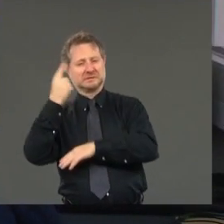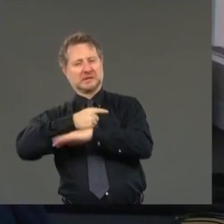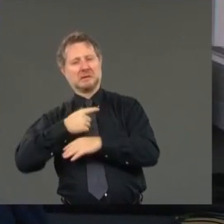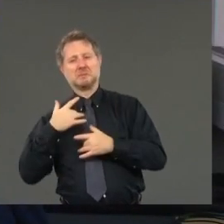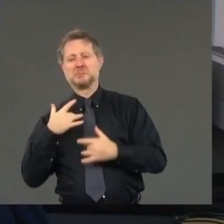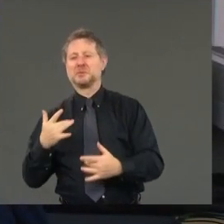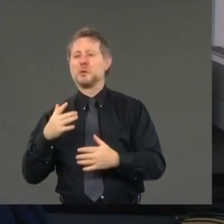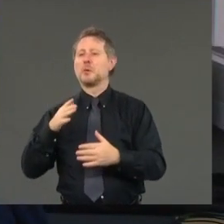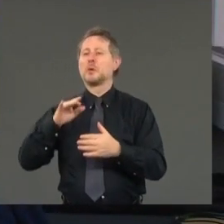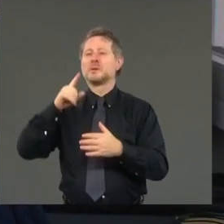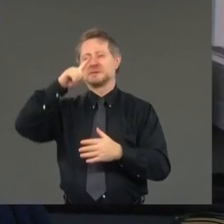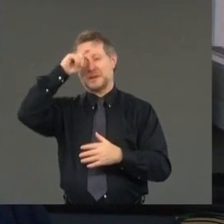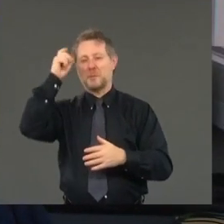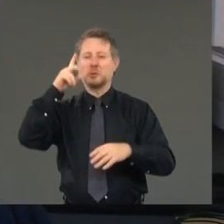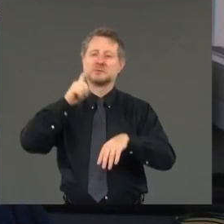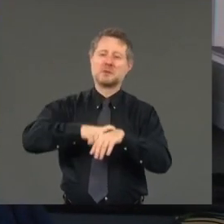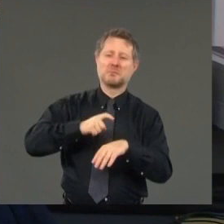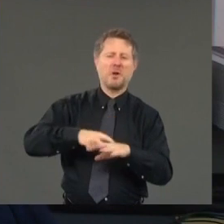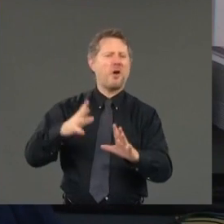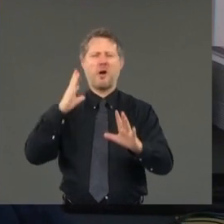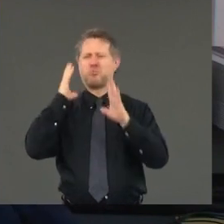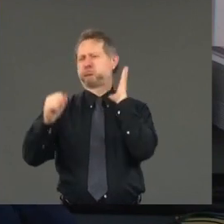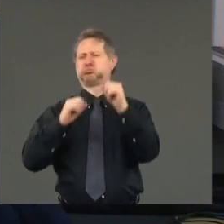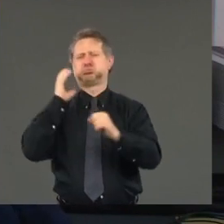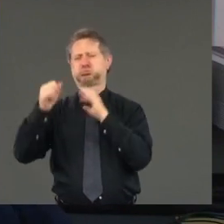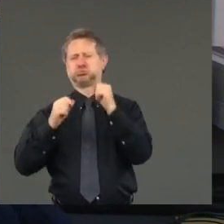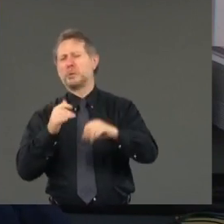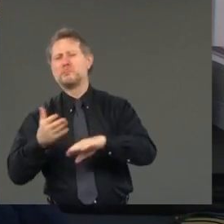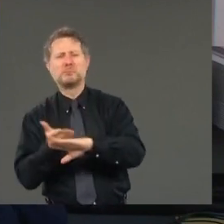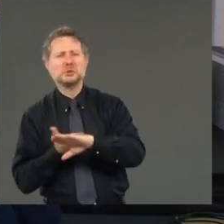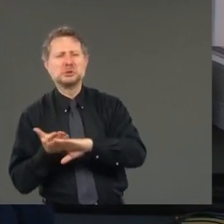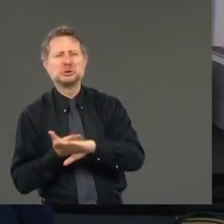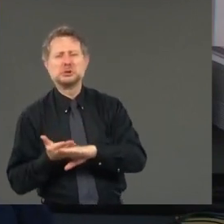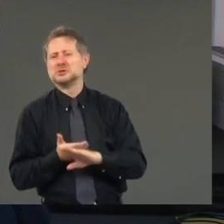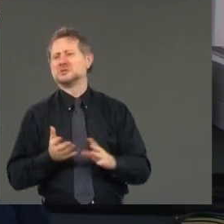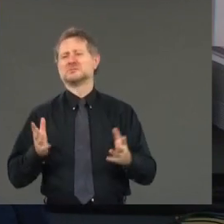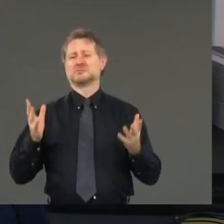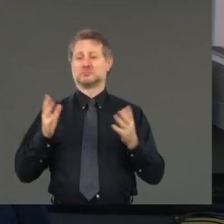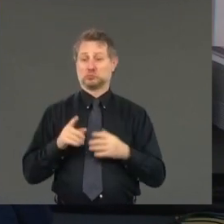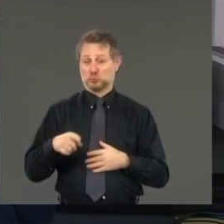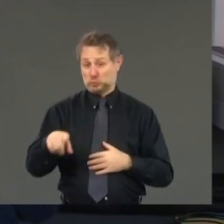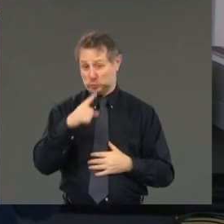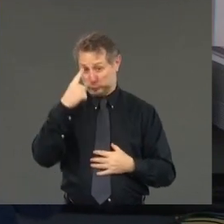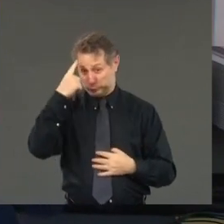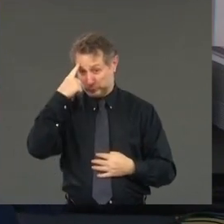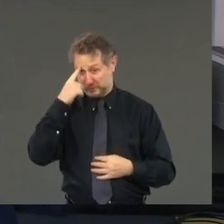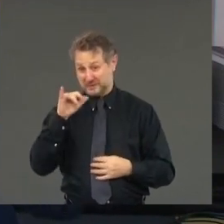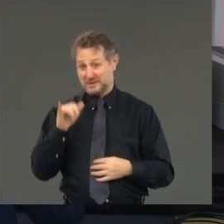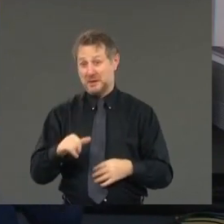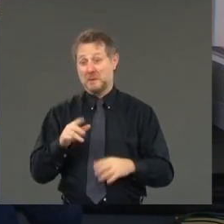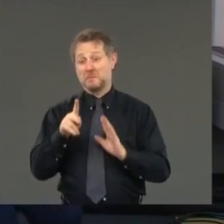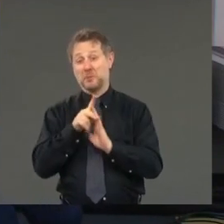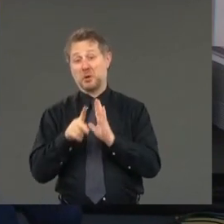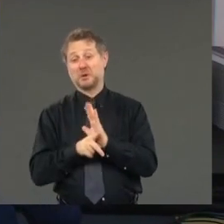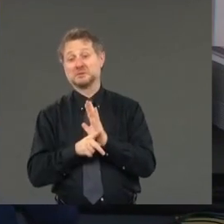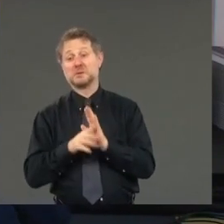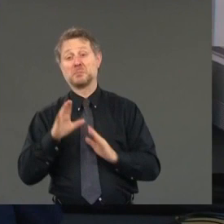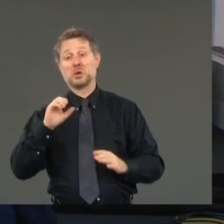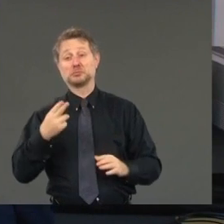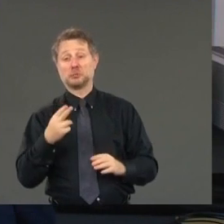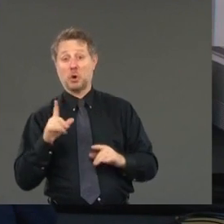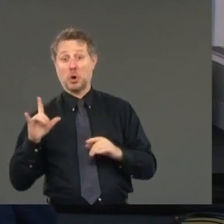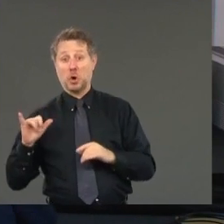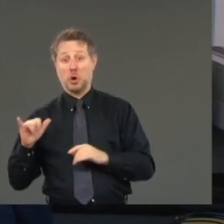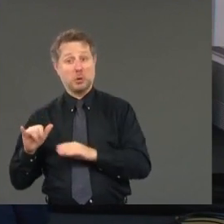heading out to the beach. Are you concerned that the beach policy is a little disjointed when it comes to the city of New York? In other words, beaches on Long Island may be open, but